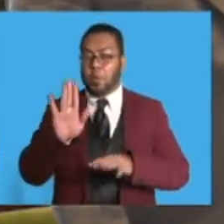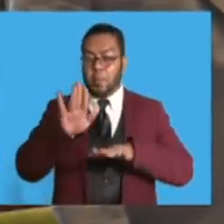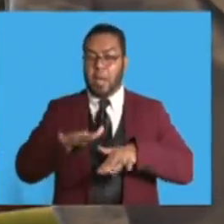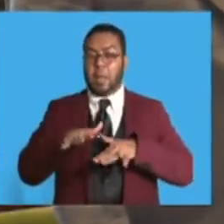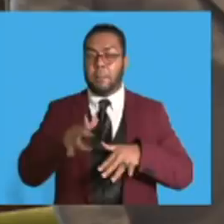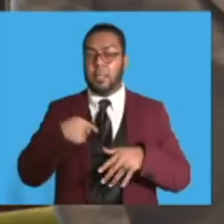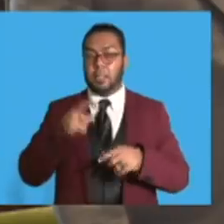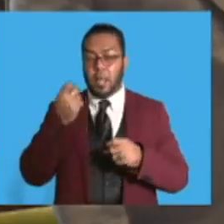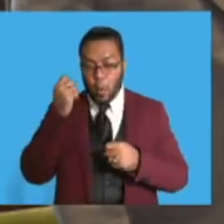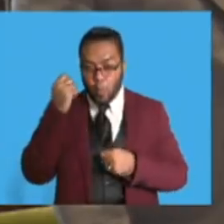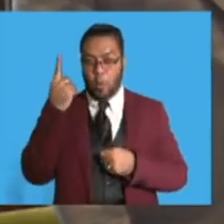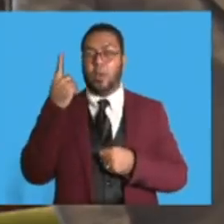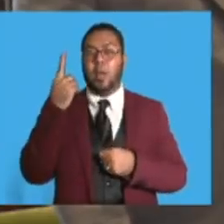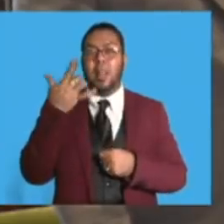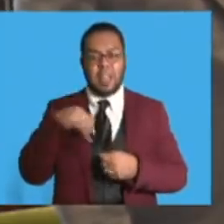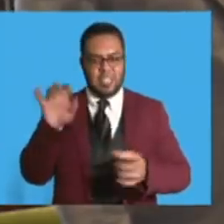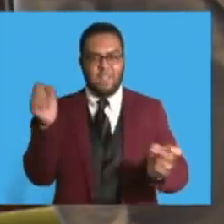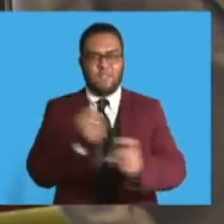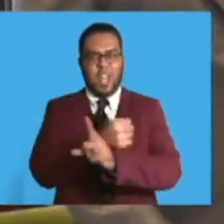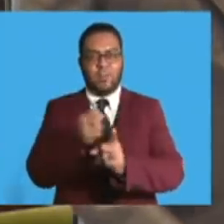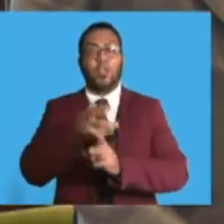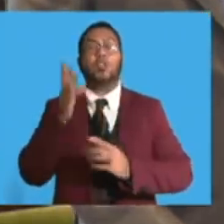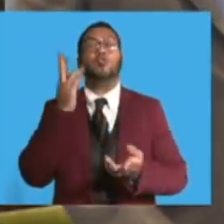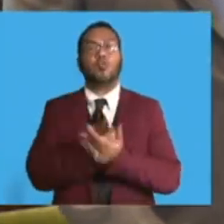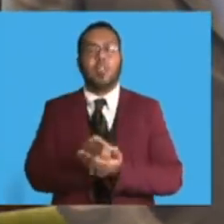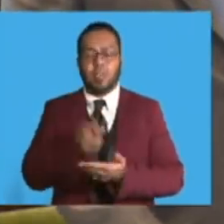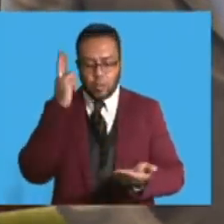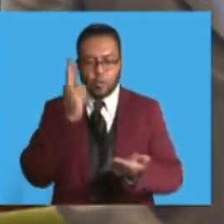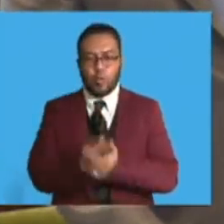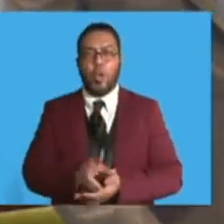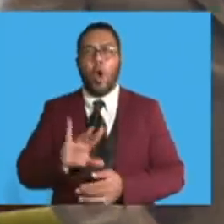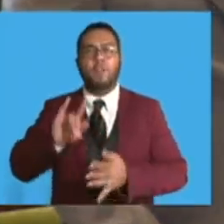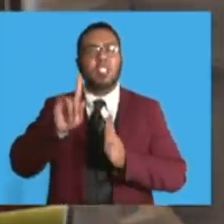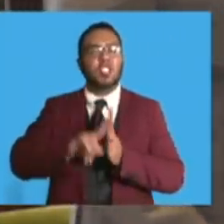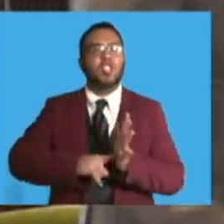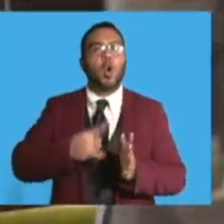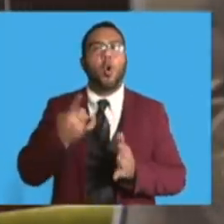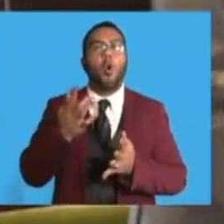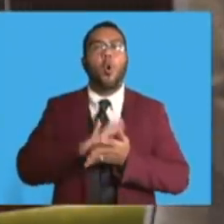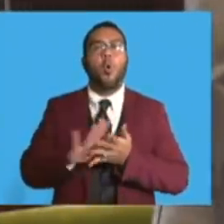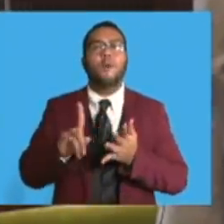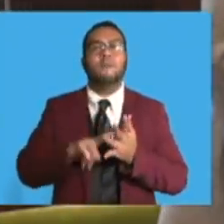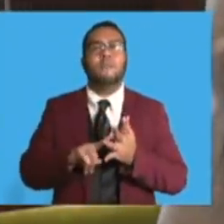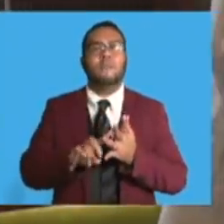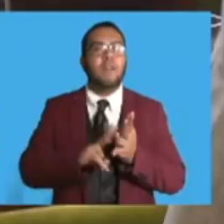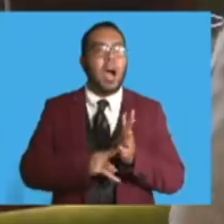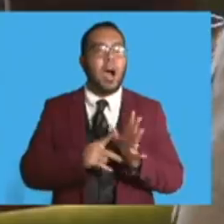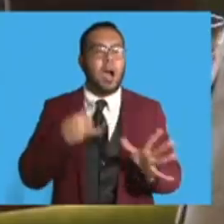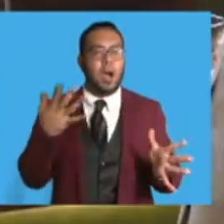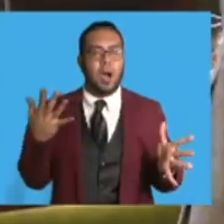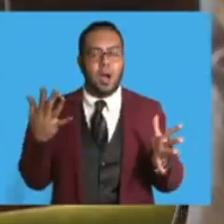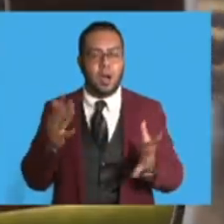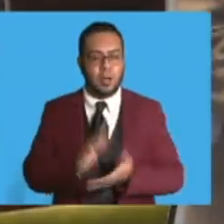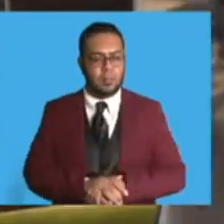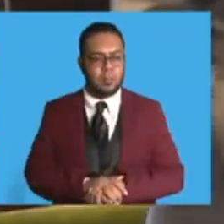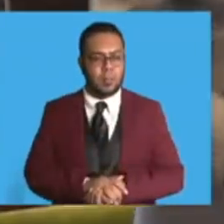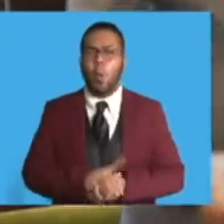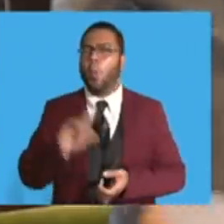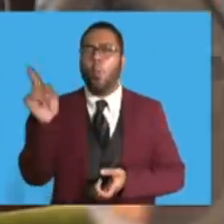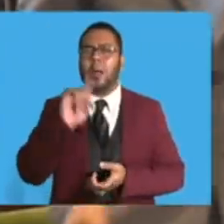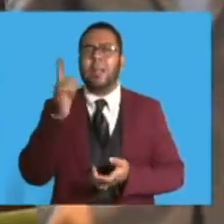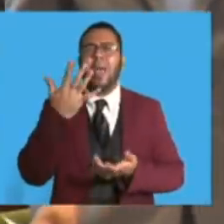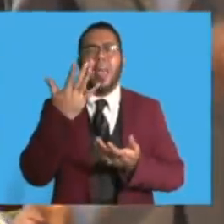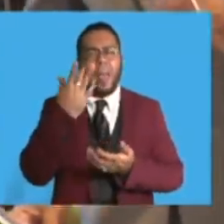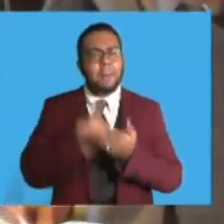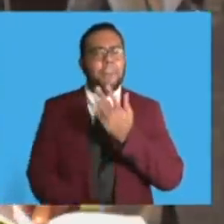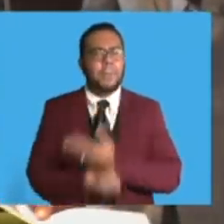Let us remain awake. Let us fight for the truth of Jehovah. Madam Speaker, what happened, Madam